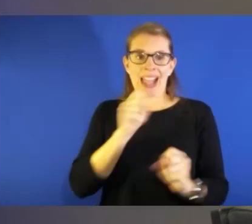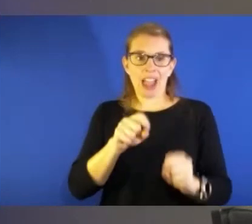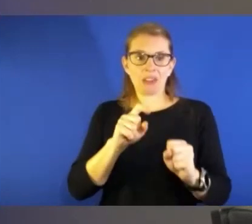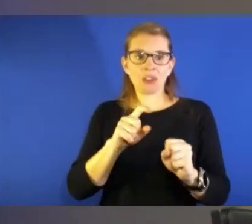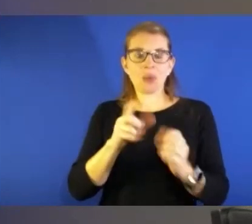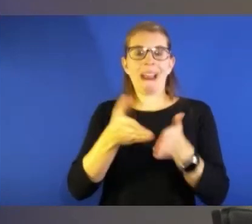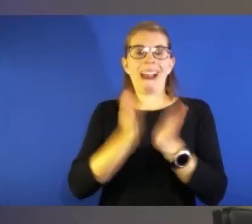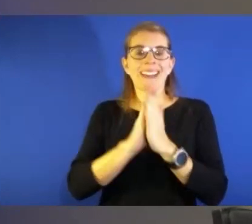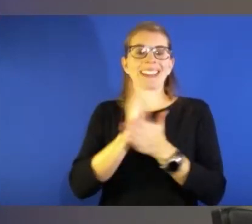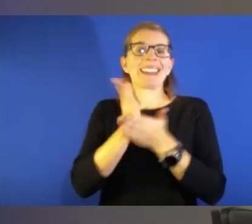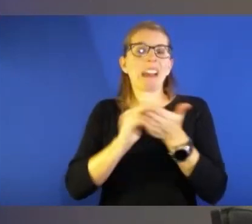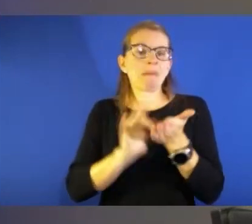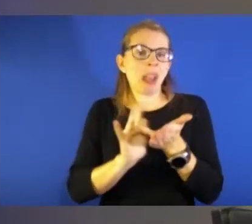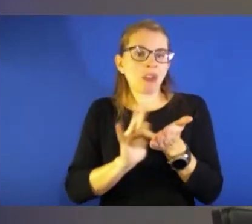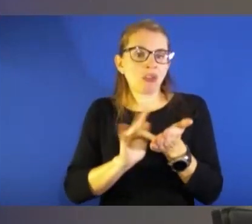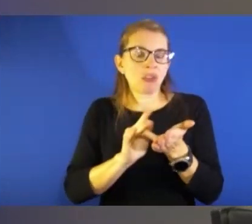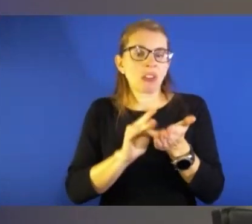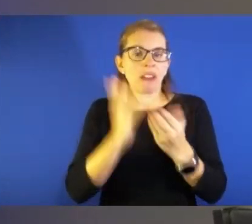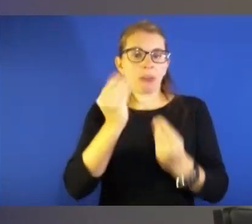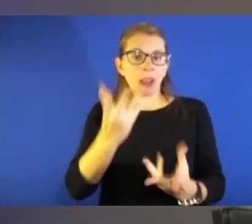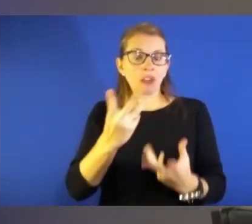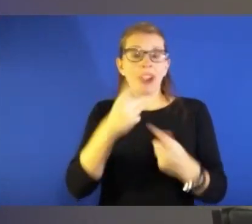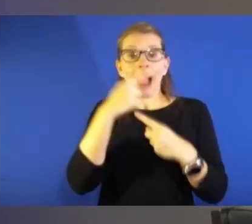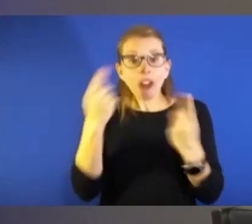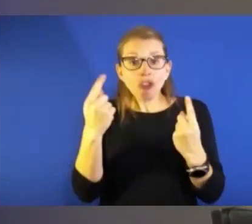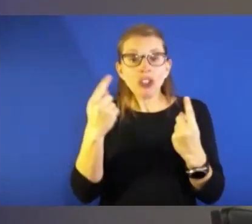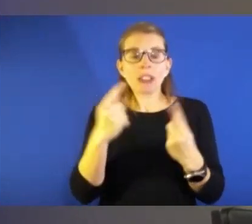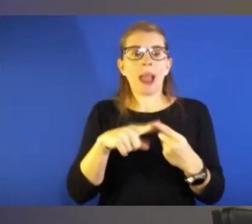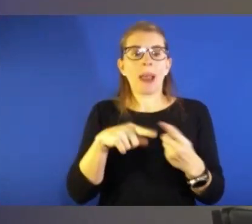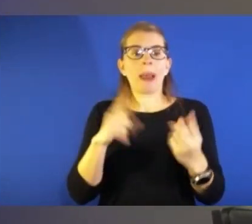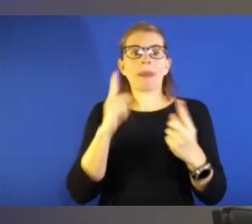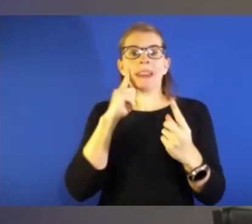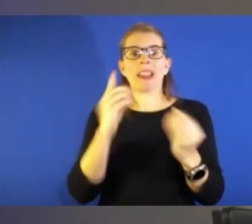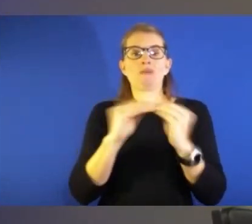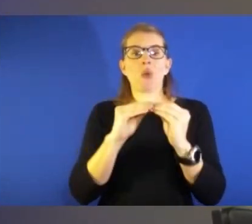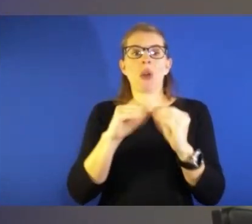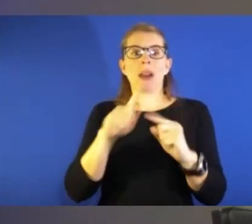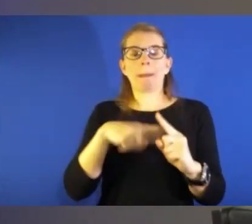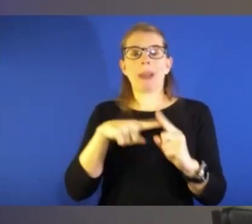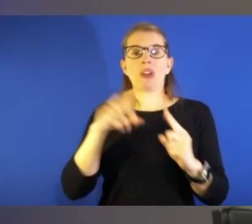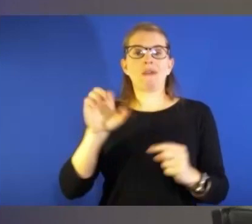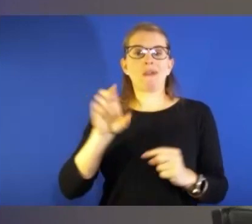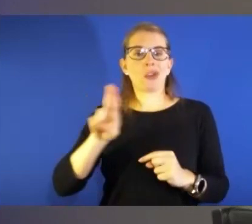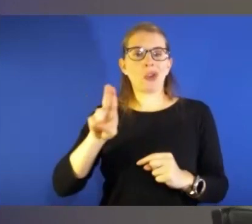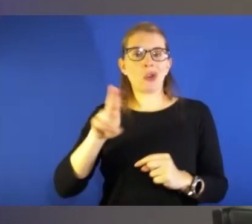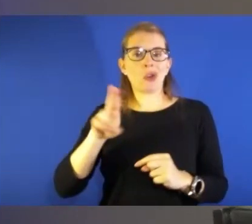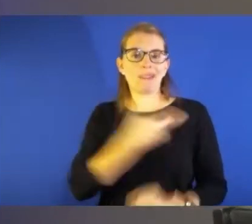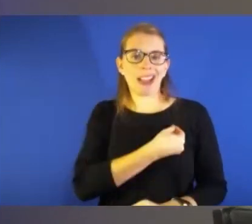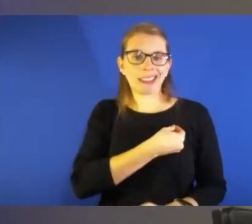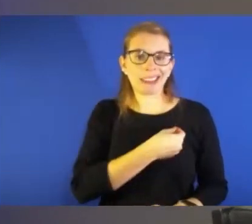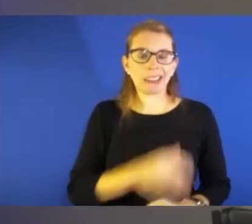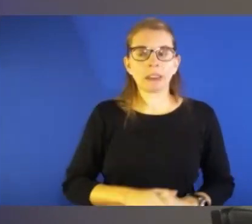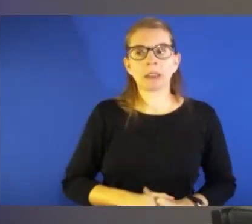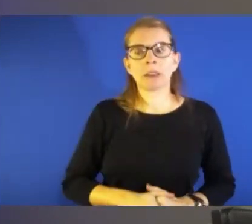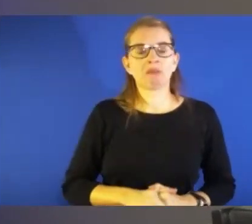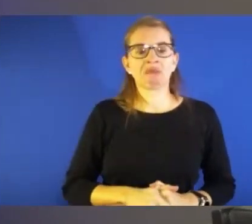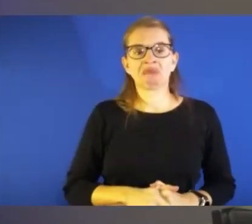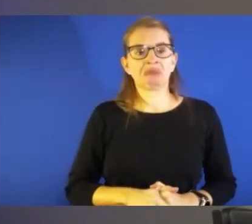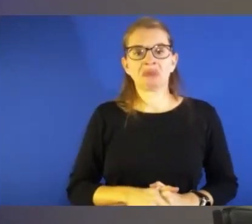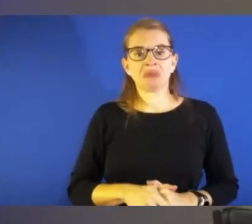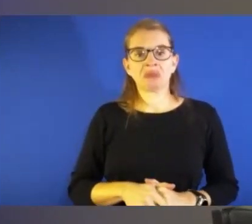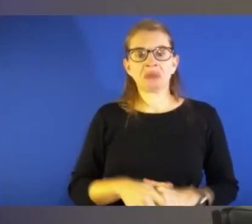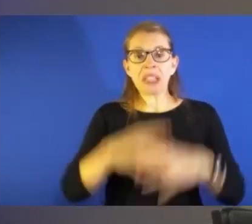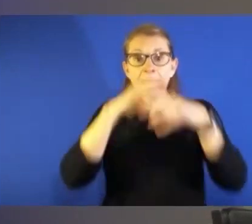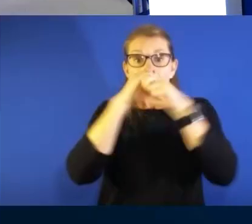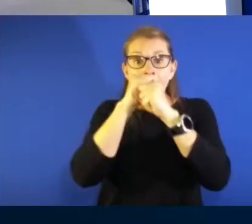information as far as allergies. Yeah. It's like I'm thinking more about the influenza vaccine, but it wouldn't be a HIPAA violation.